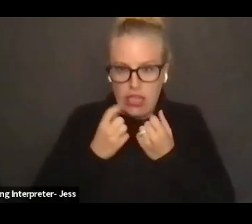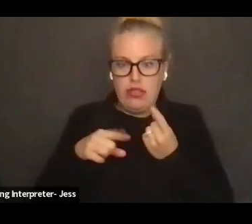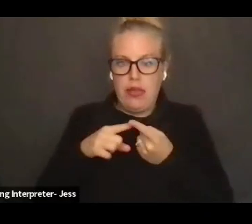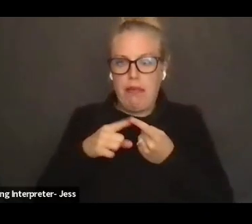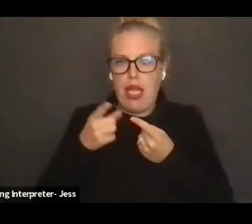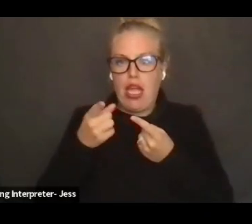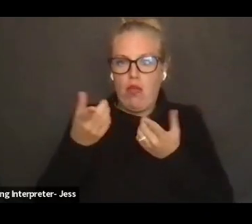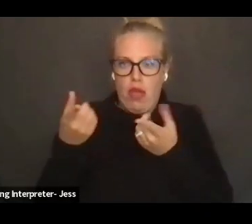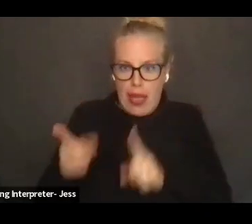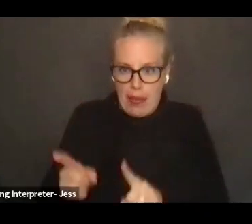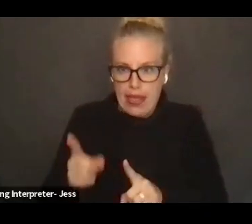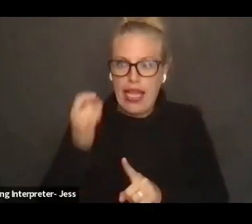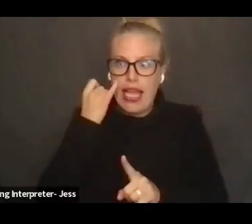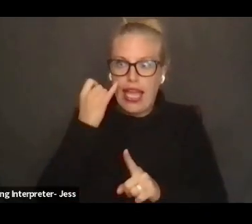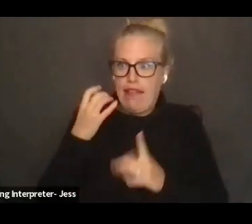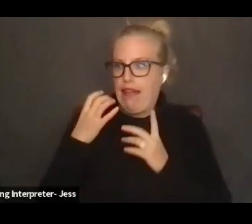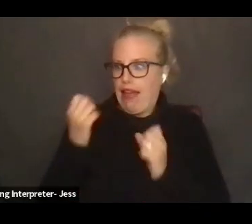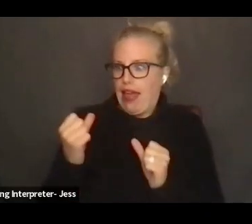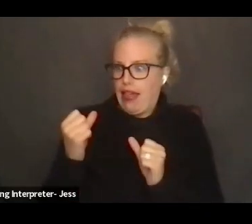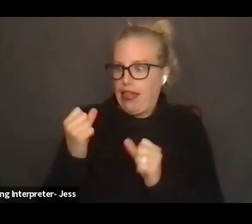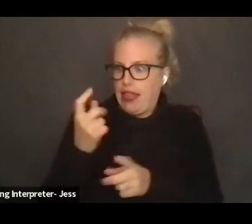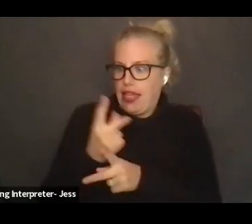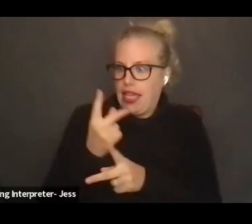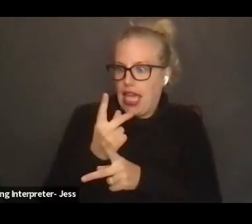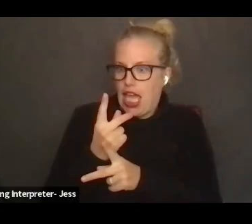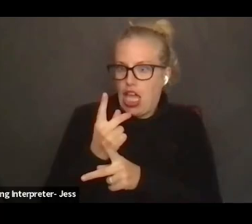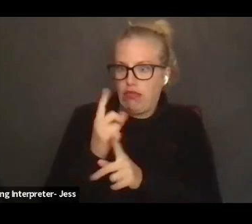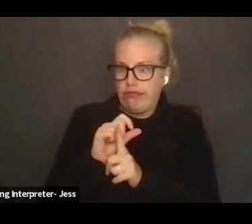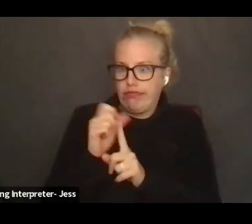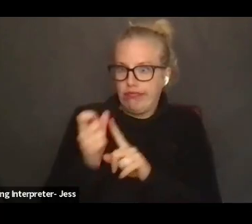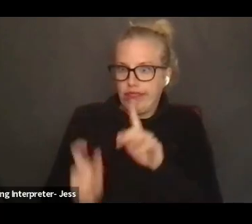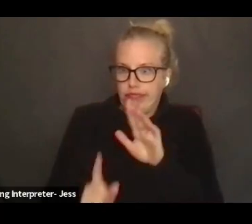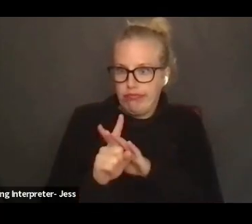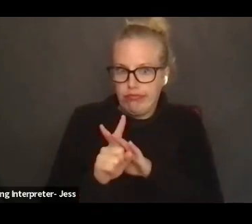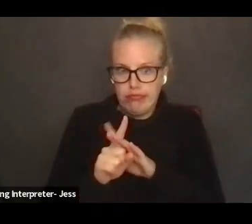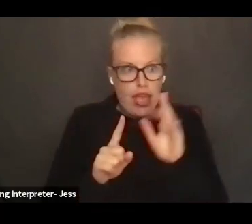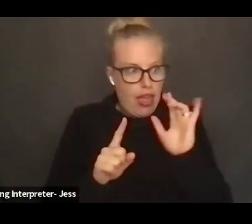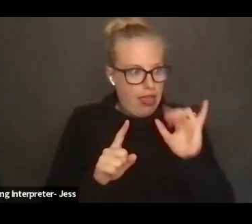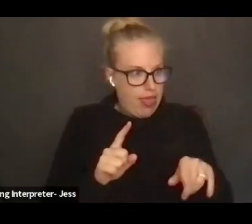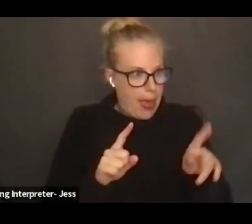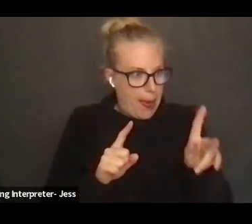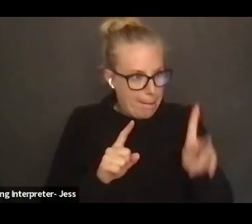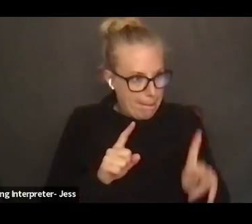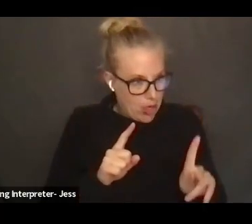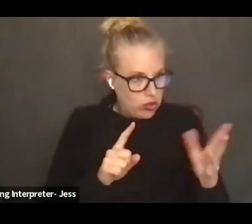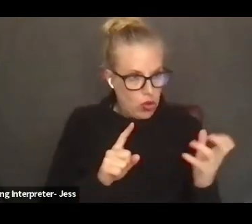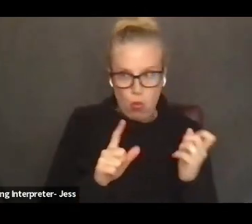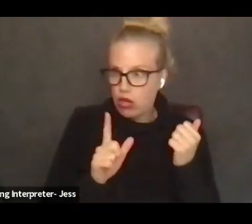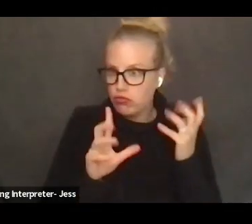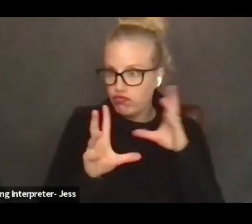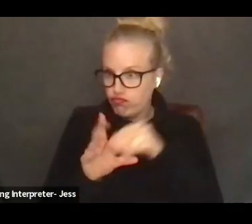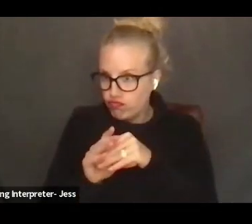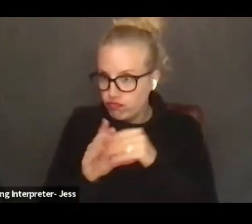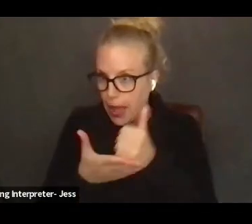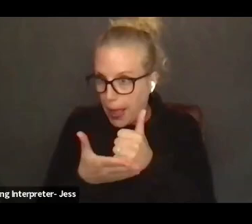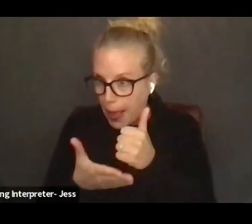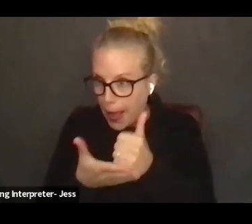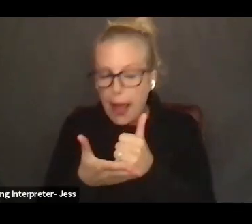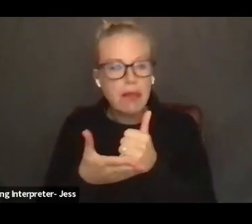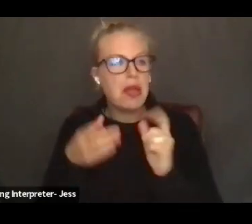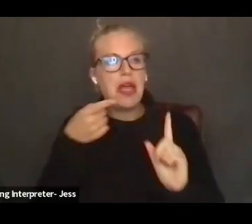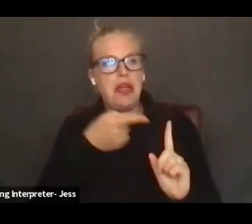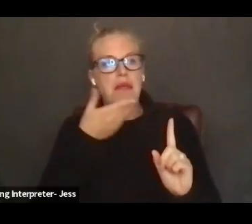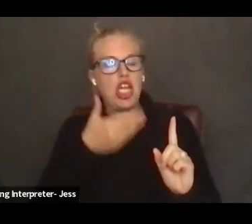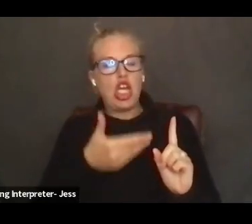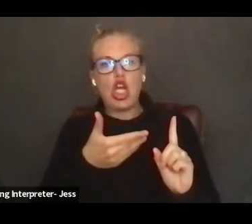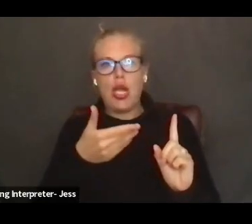a healthcare situation prop up. Are they going to be wanting to help? That person might be a good